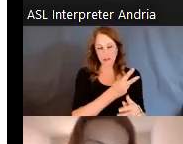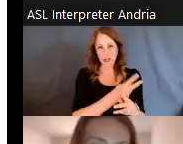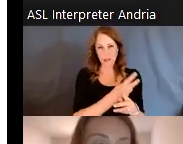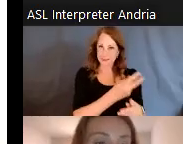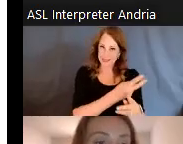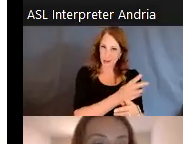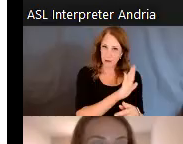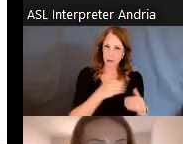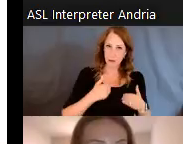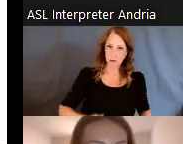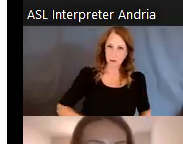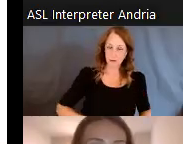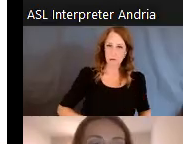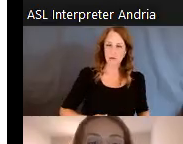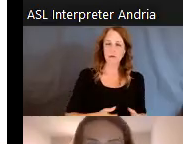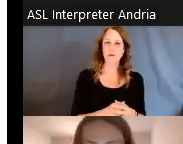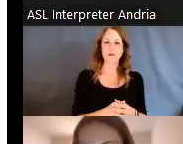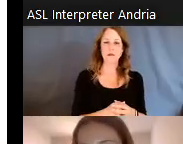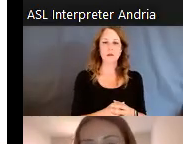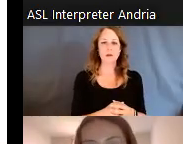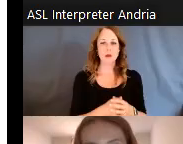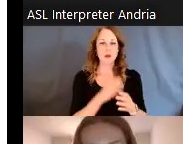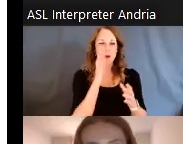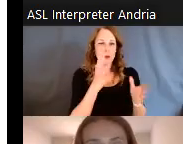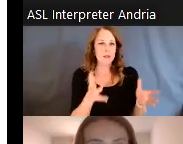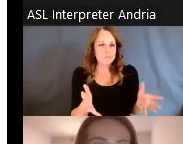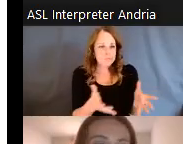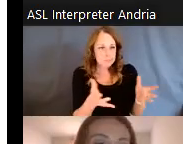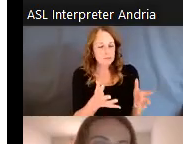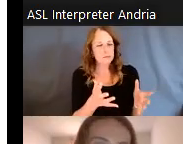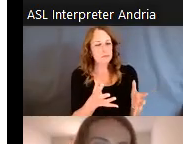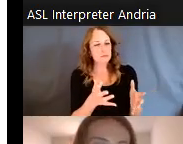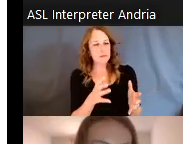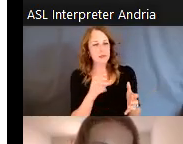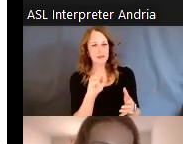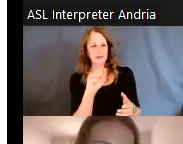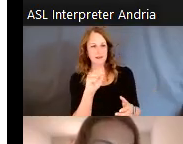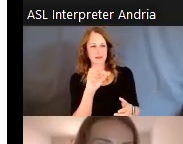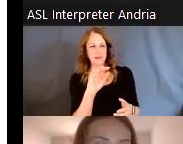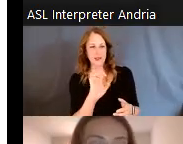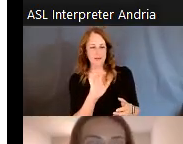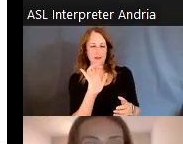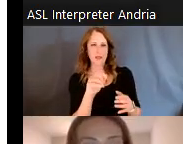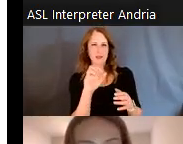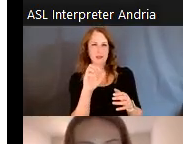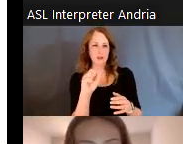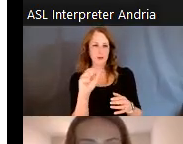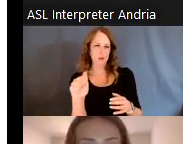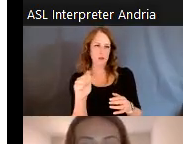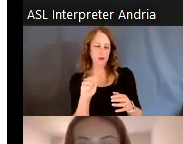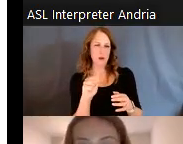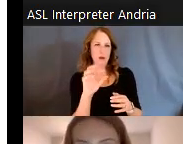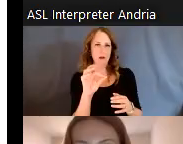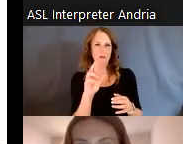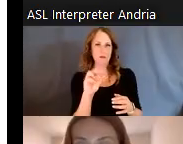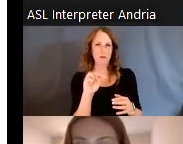body and encourage a SAFE, or a sexual assault forensic exam. These exams can